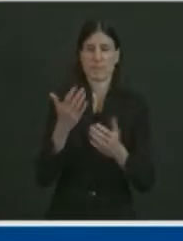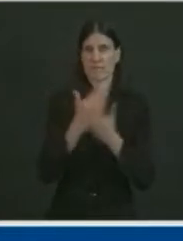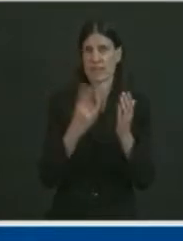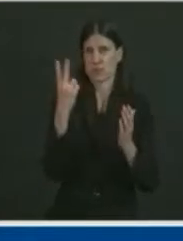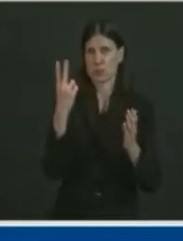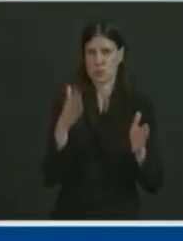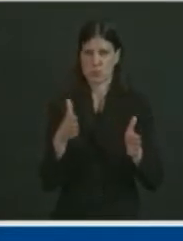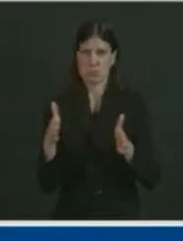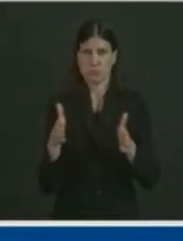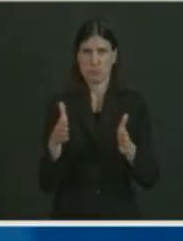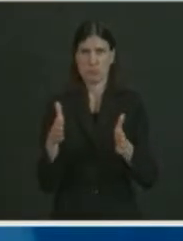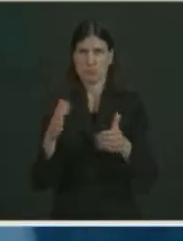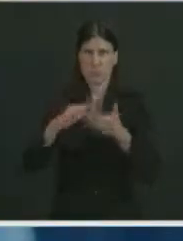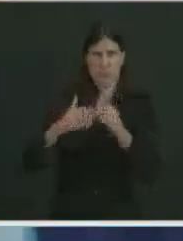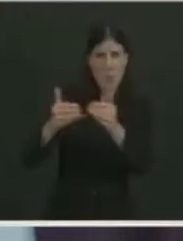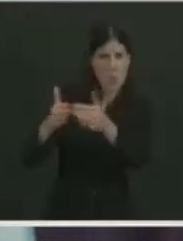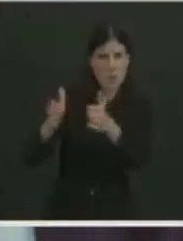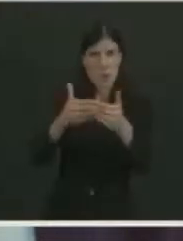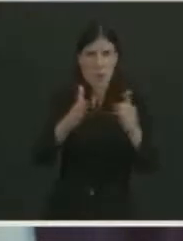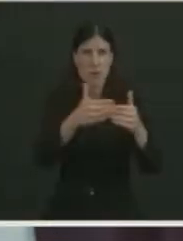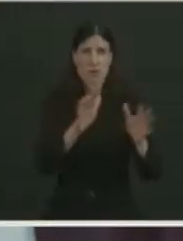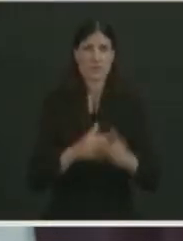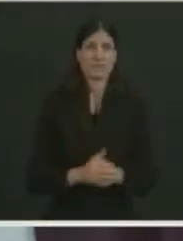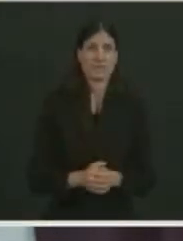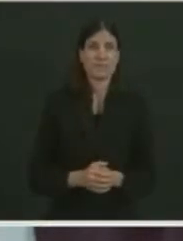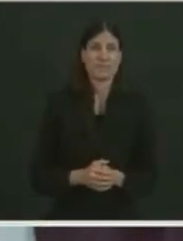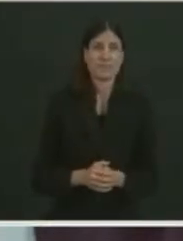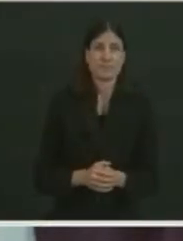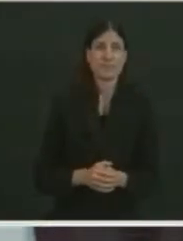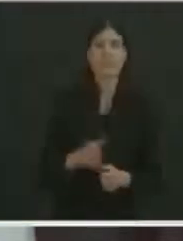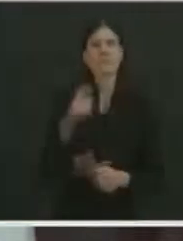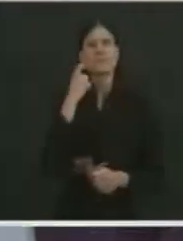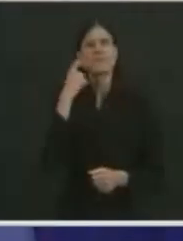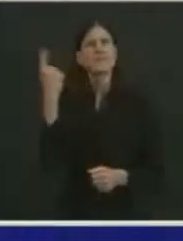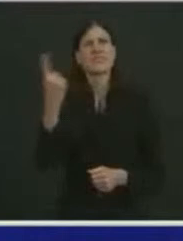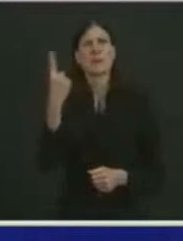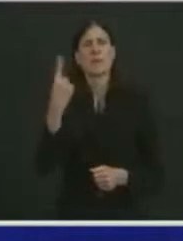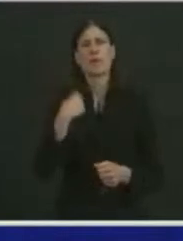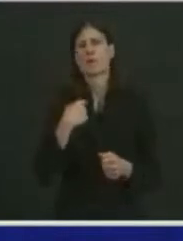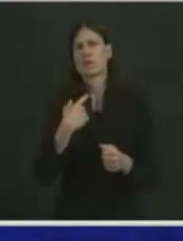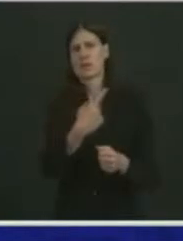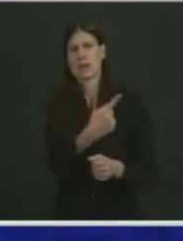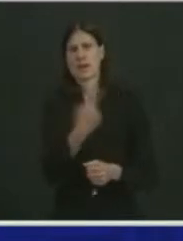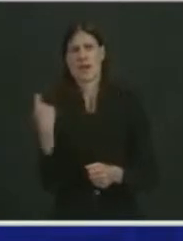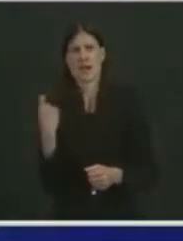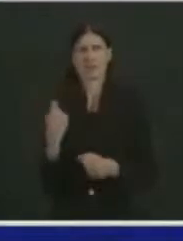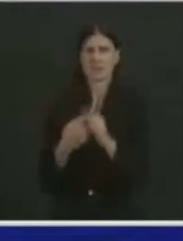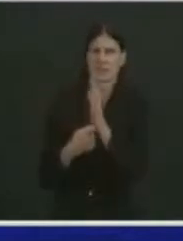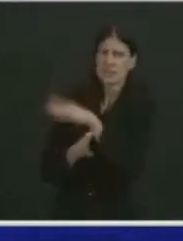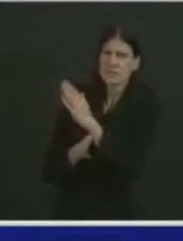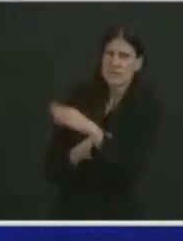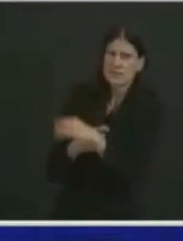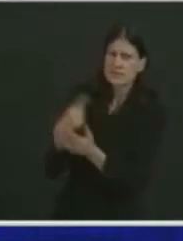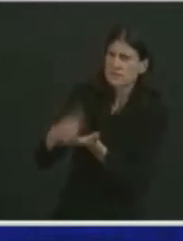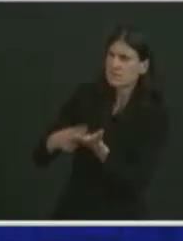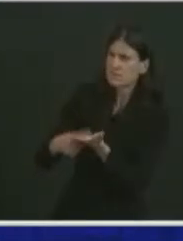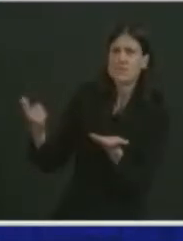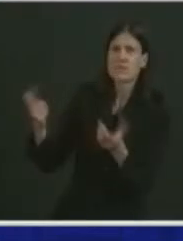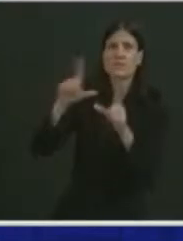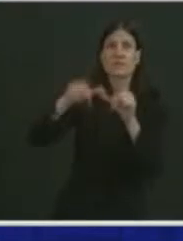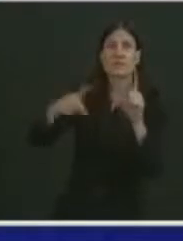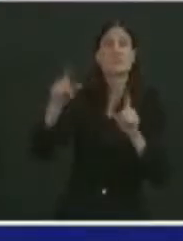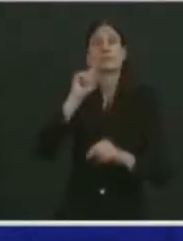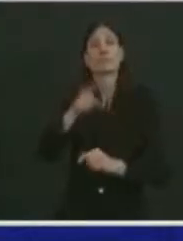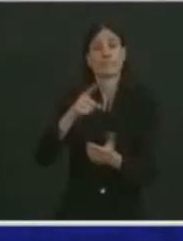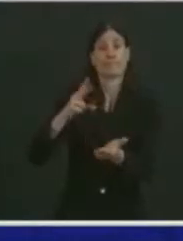The other day, I was asked at a press conference about some of my executive orders that were expiring, and I want to take a